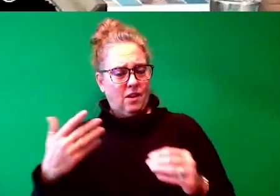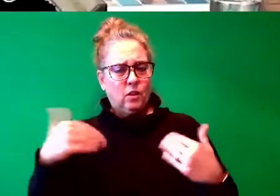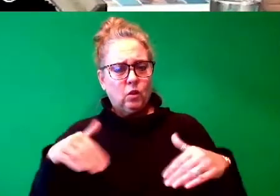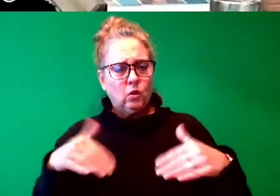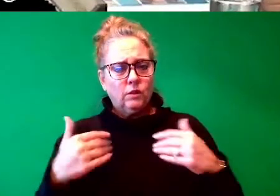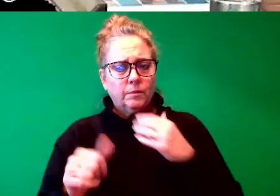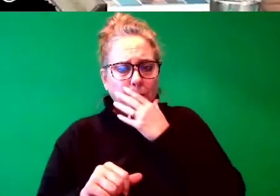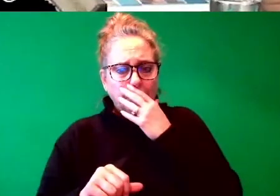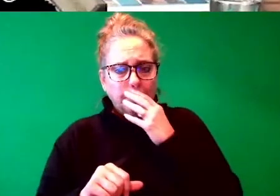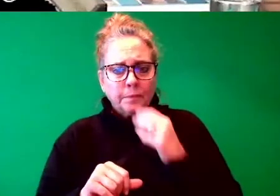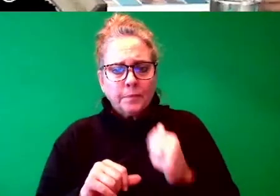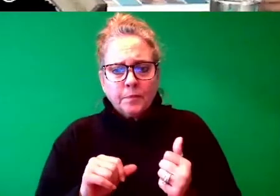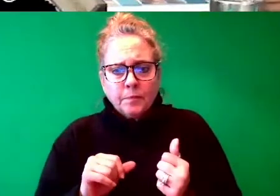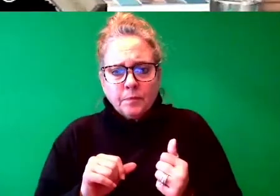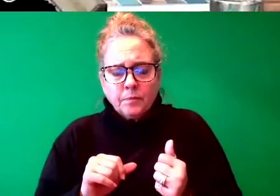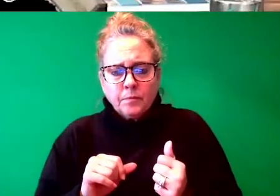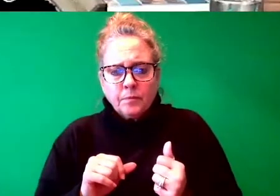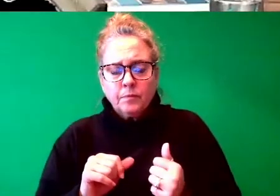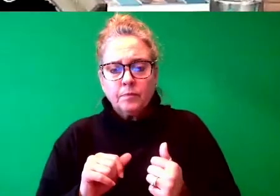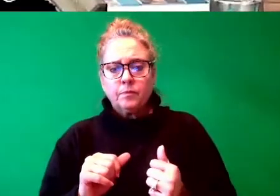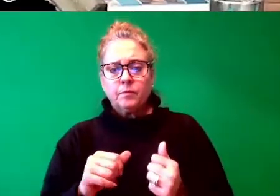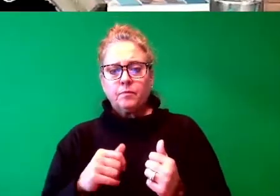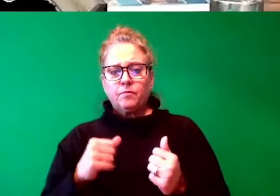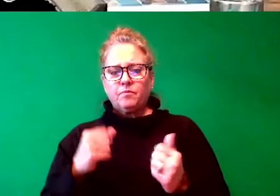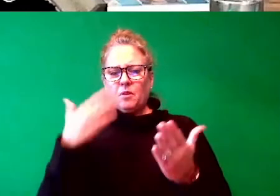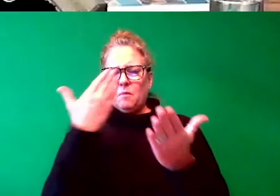of an unscientific attitude.